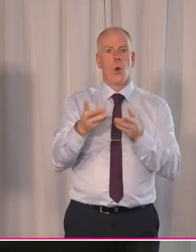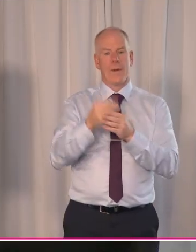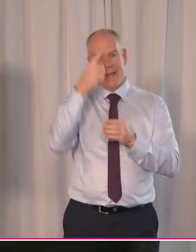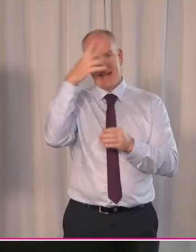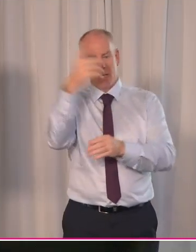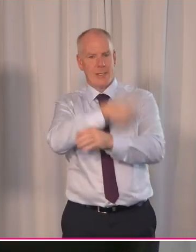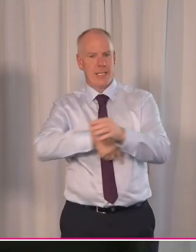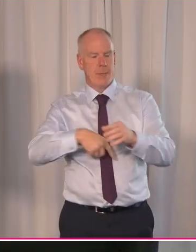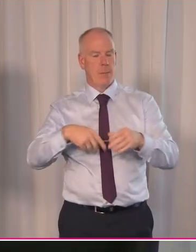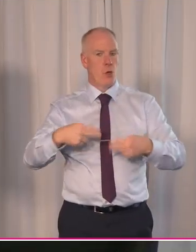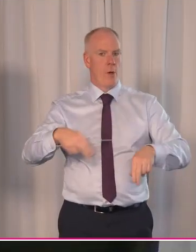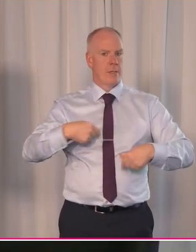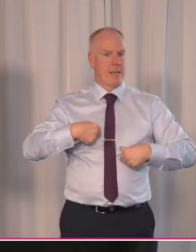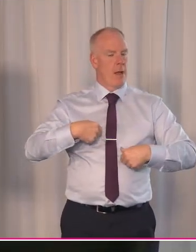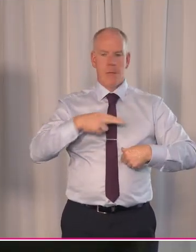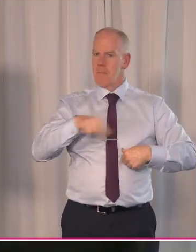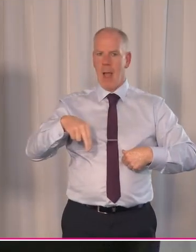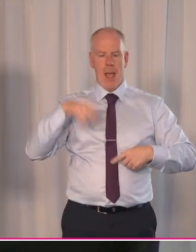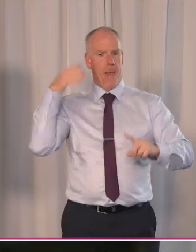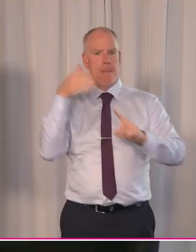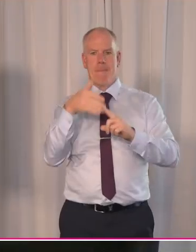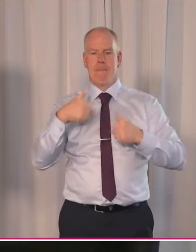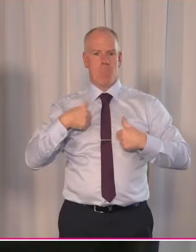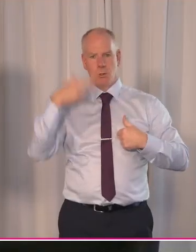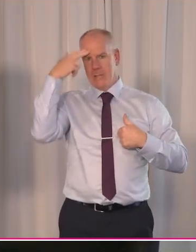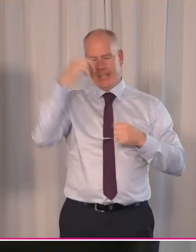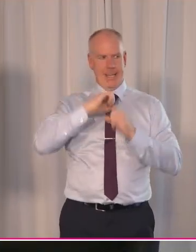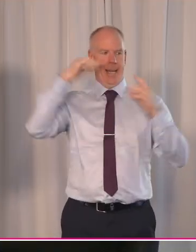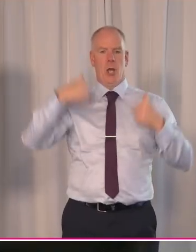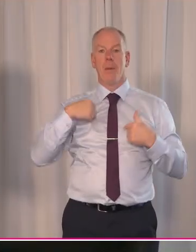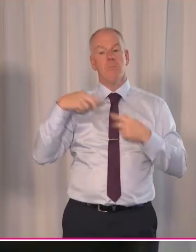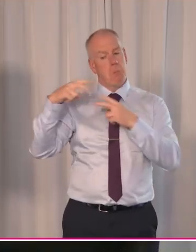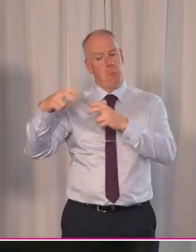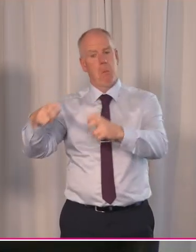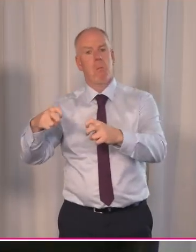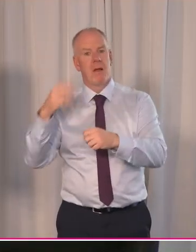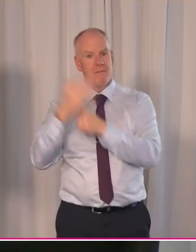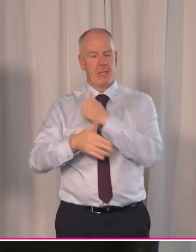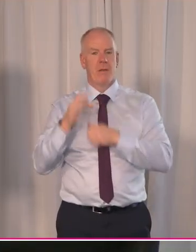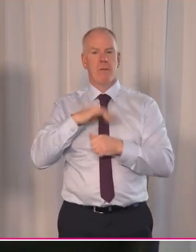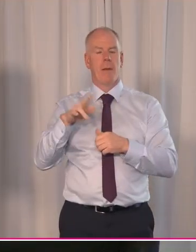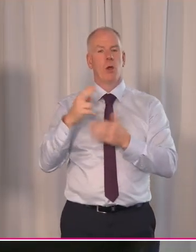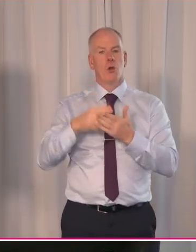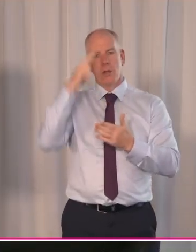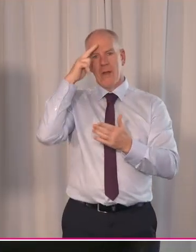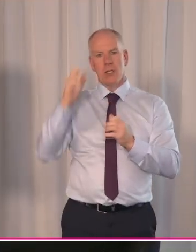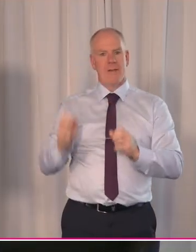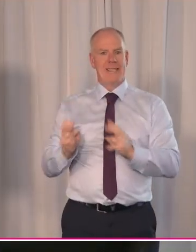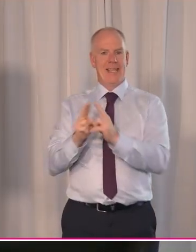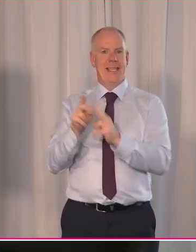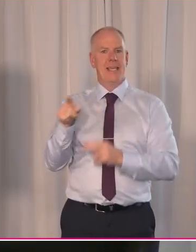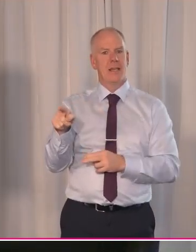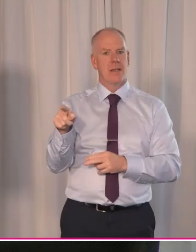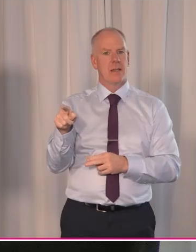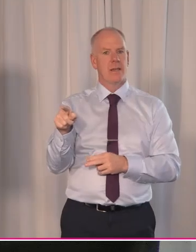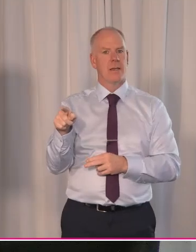which is slightly nerve-wracking because it's not really my space. But I did do some work at the University of Sydney with colleagues looking at